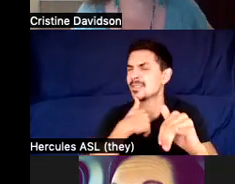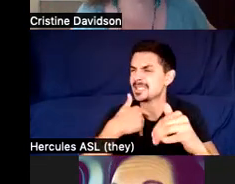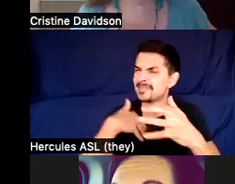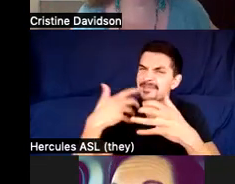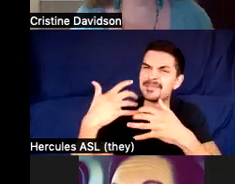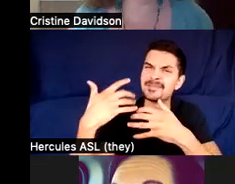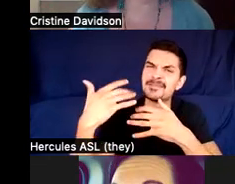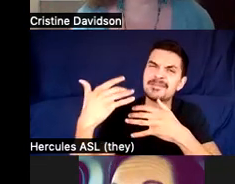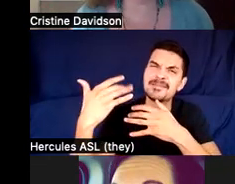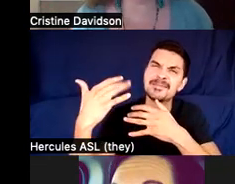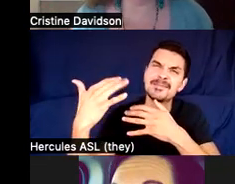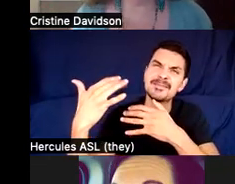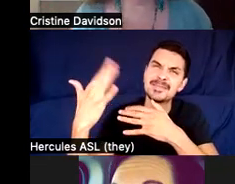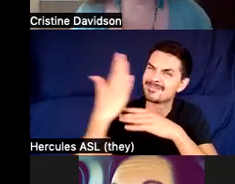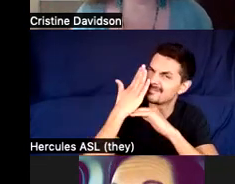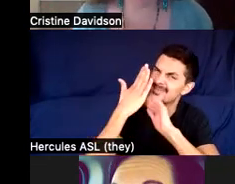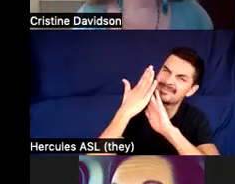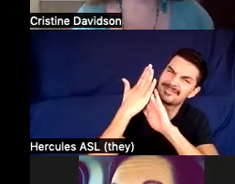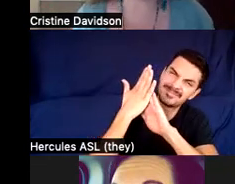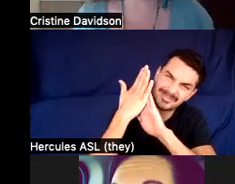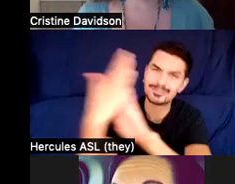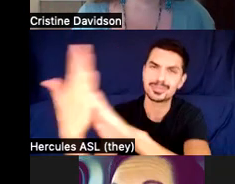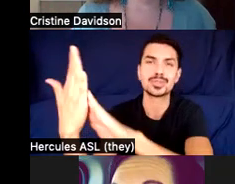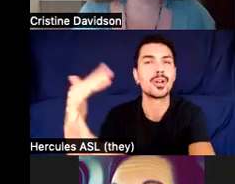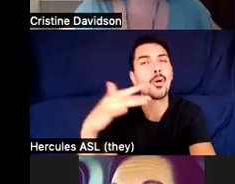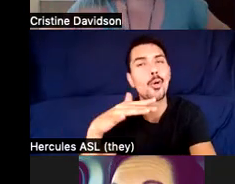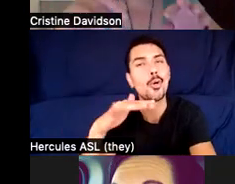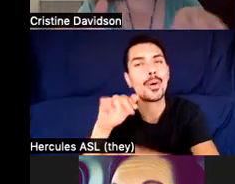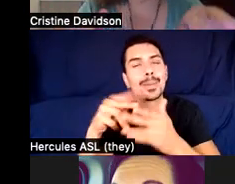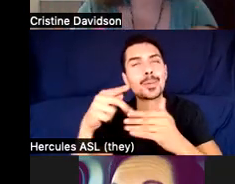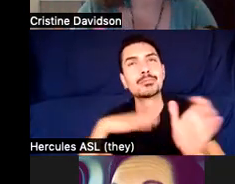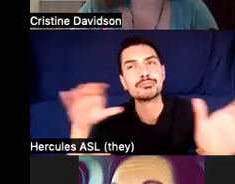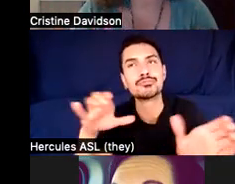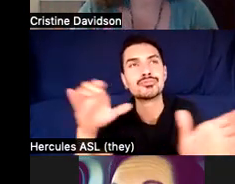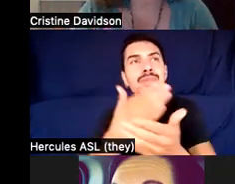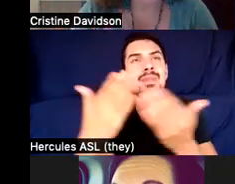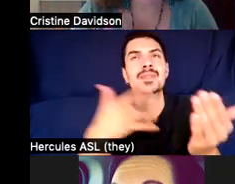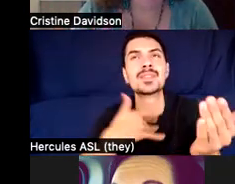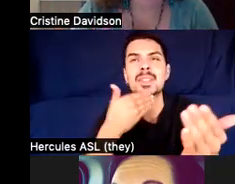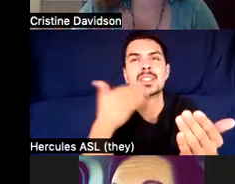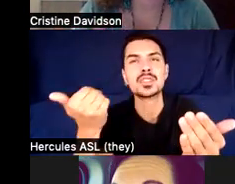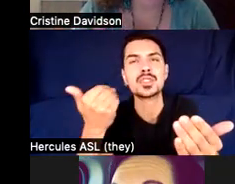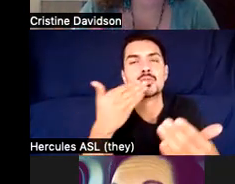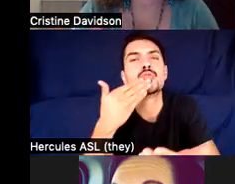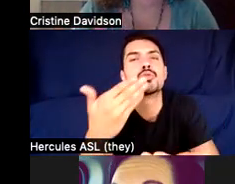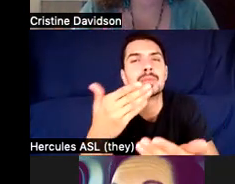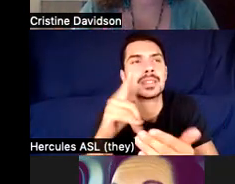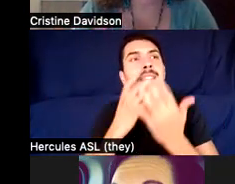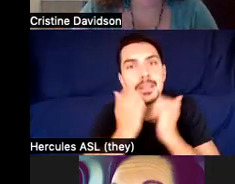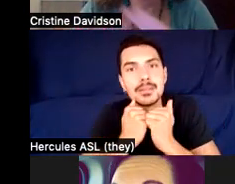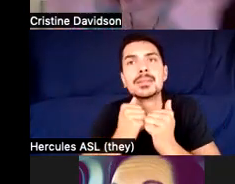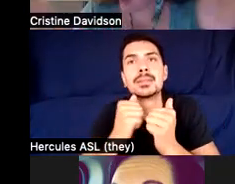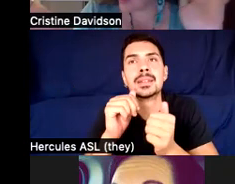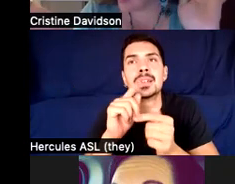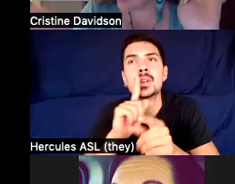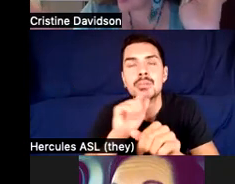they're actions that we're taking for our own lives, and it matters, right? And it does matter in the long run. When